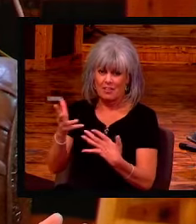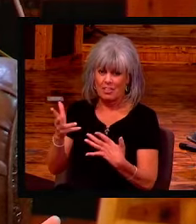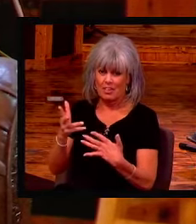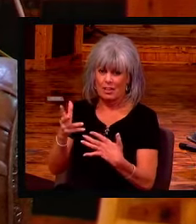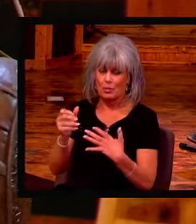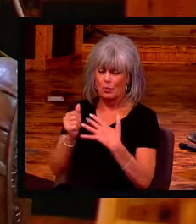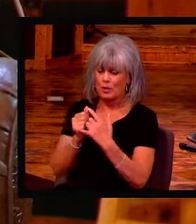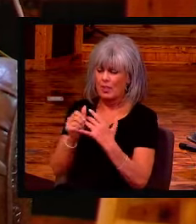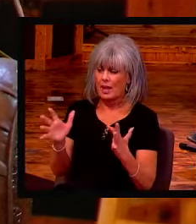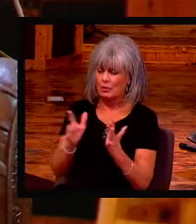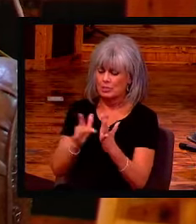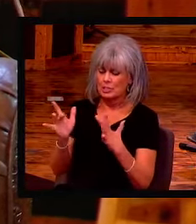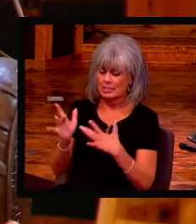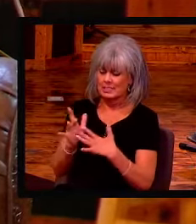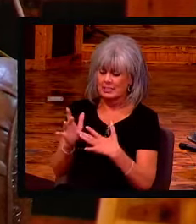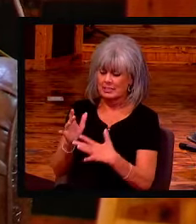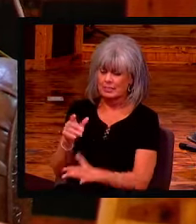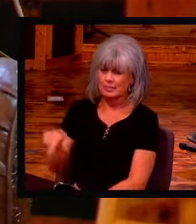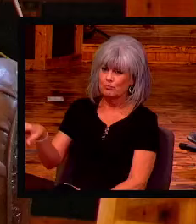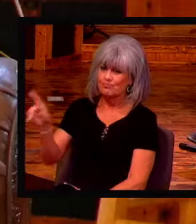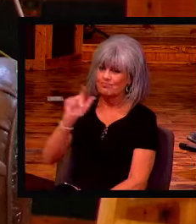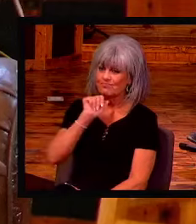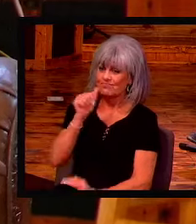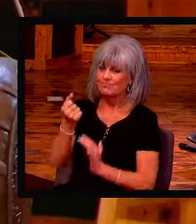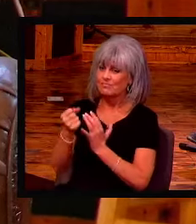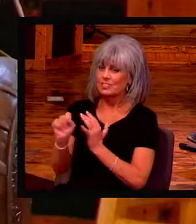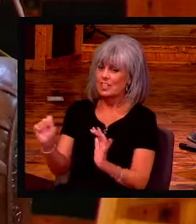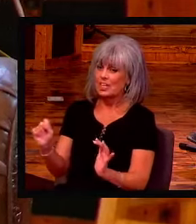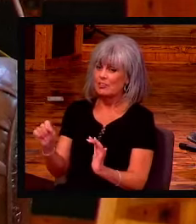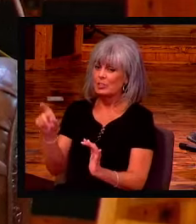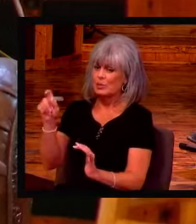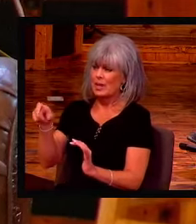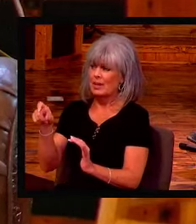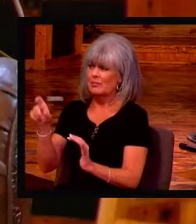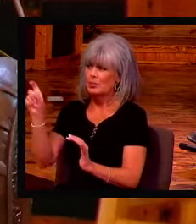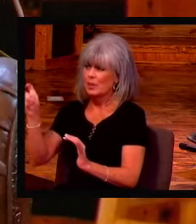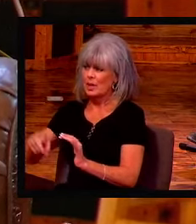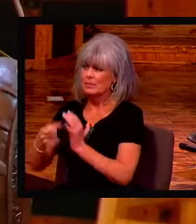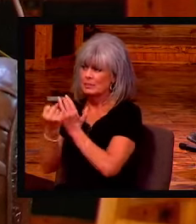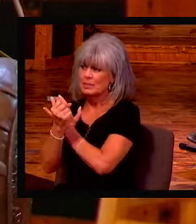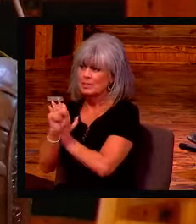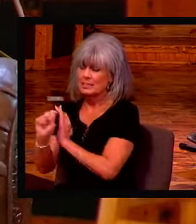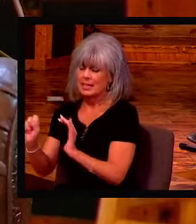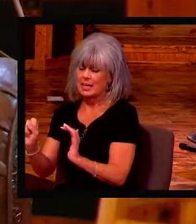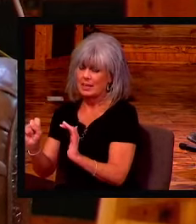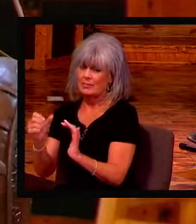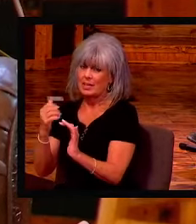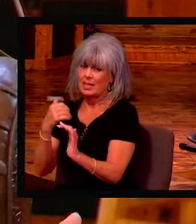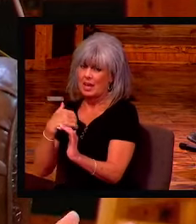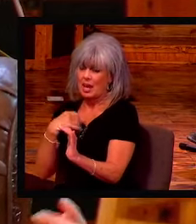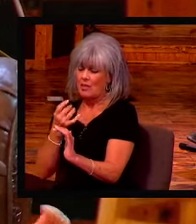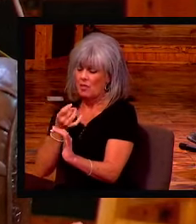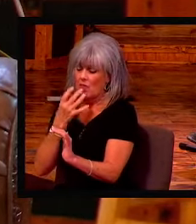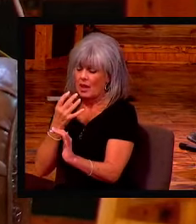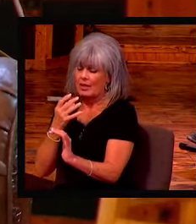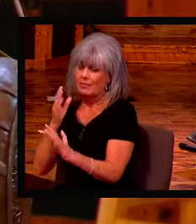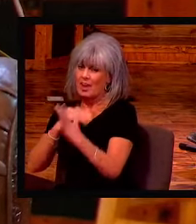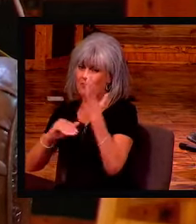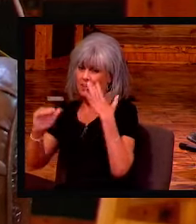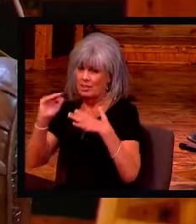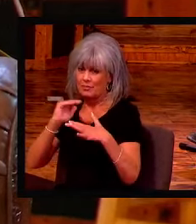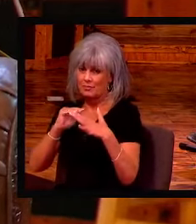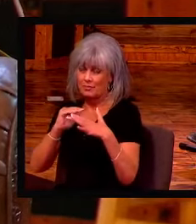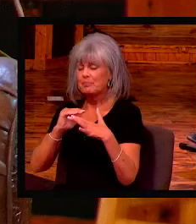Jesus, you're not saved, and you need to be saved in order to delight in the joys of heaven. Mm.